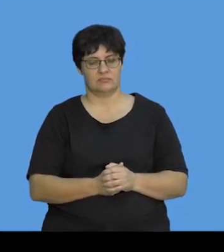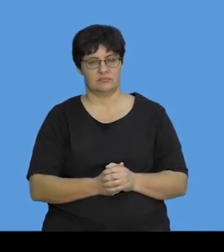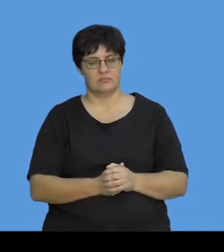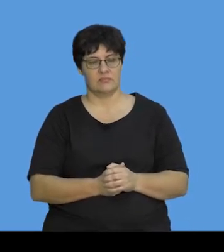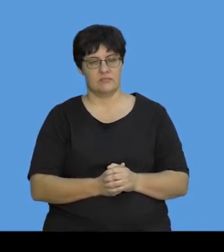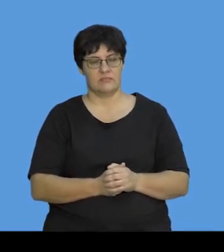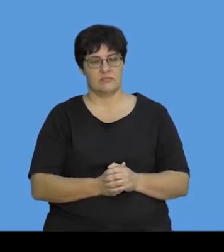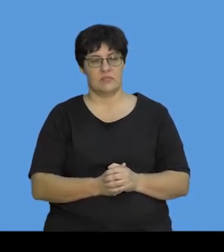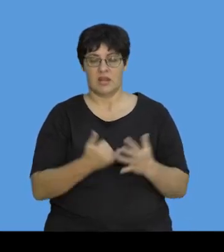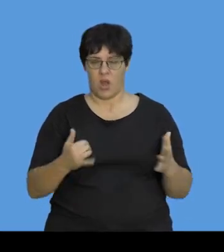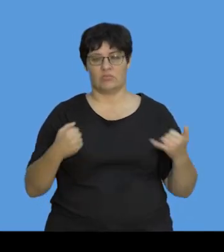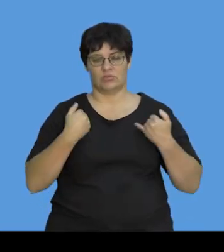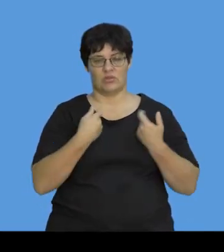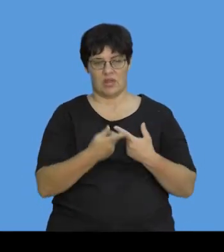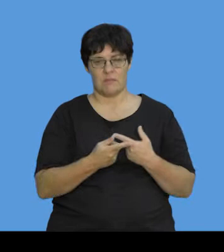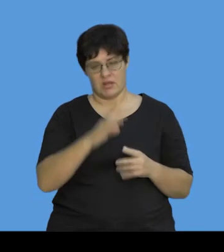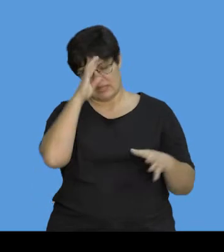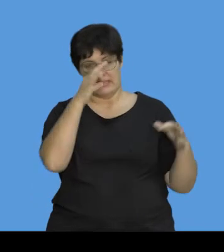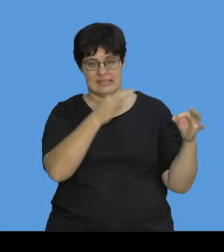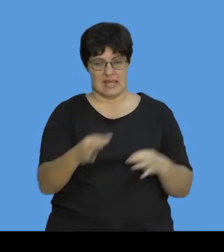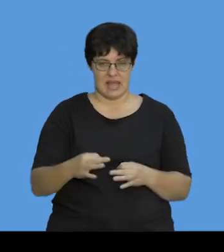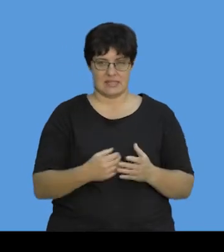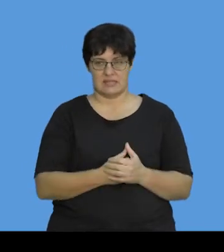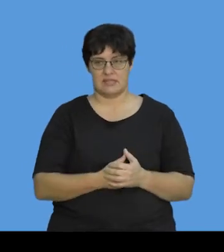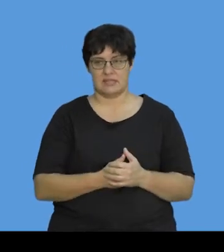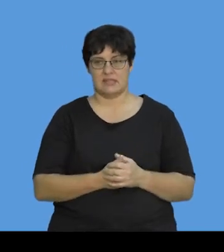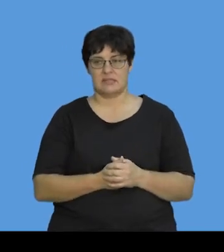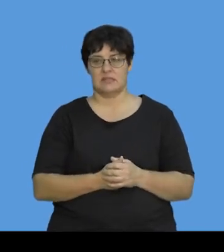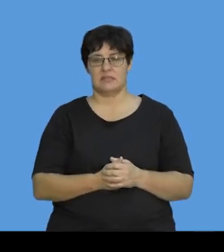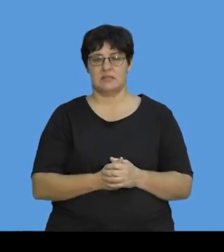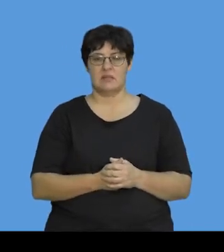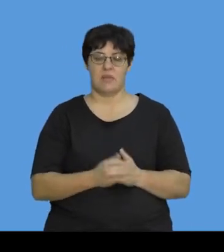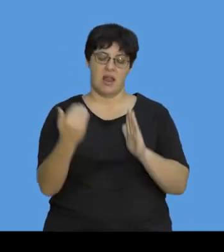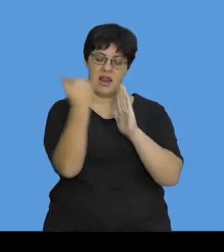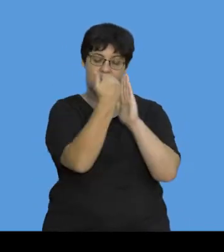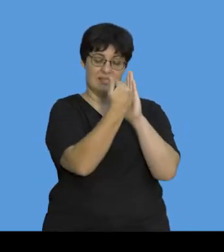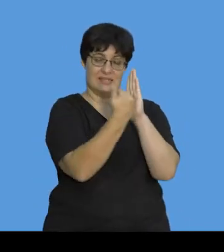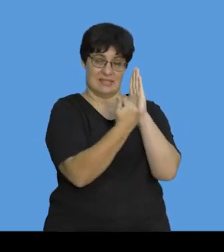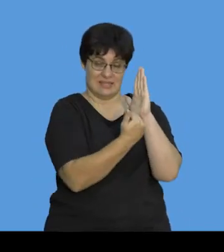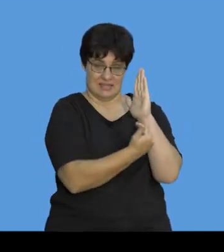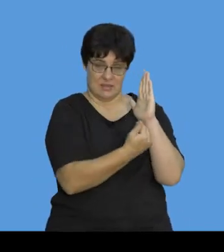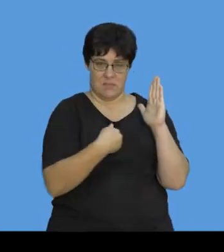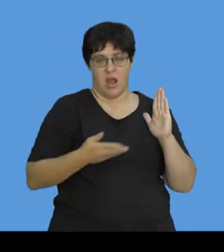Now we get to the fun part of having to make a decision. I always write a list